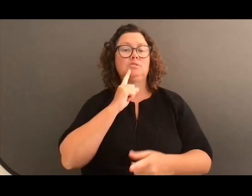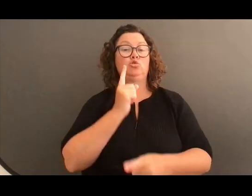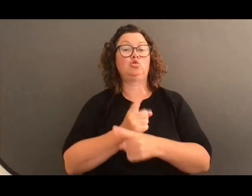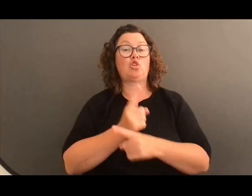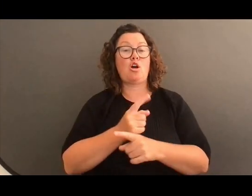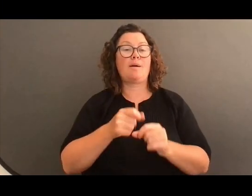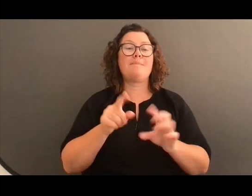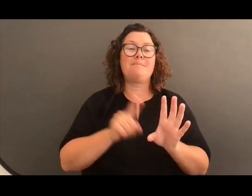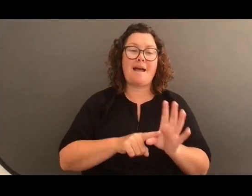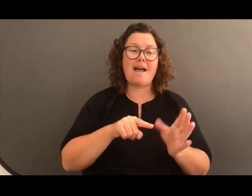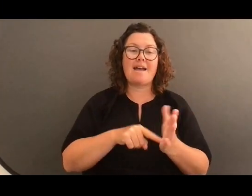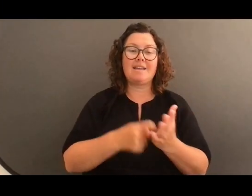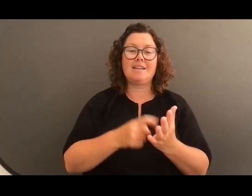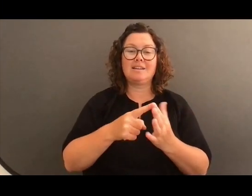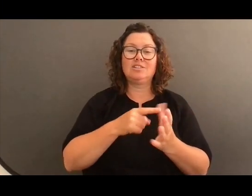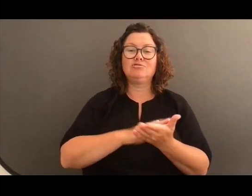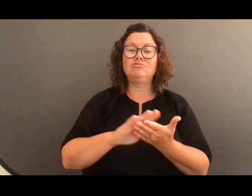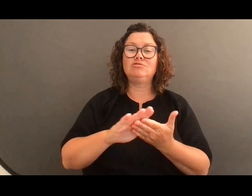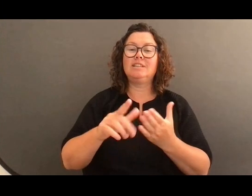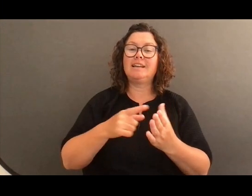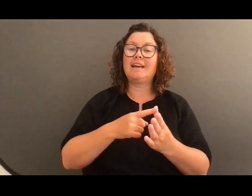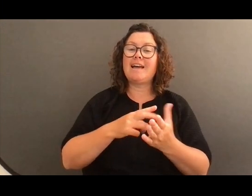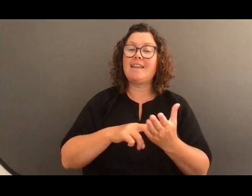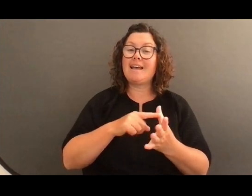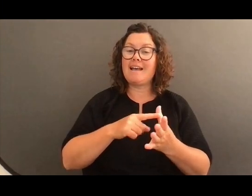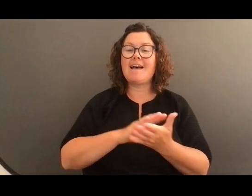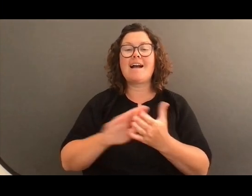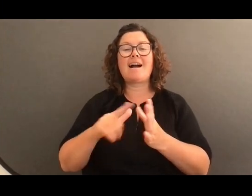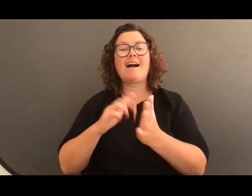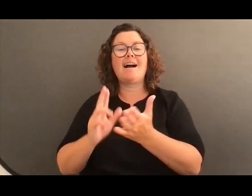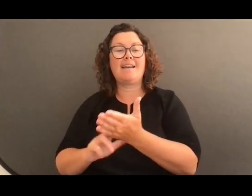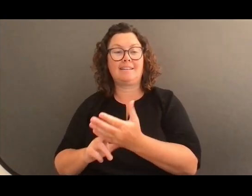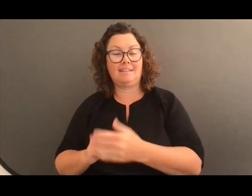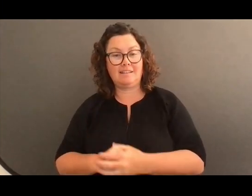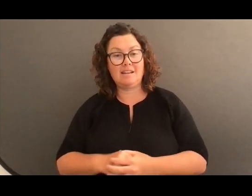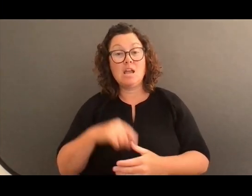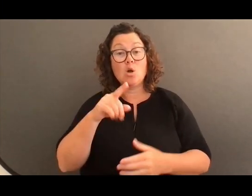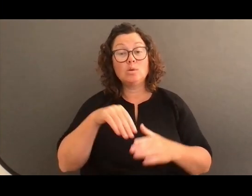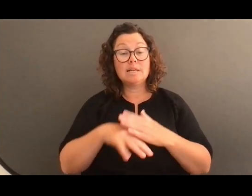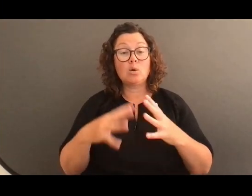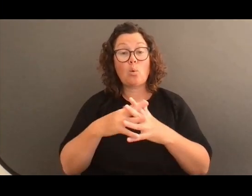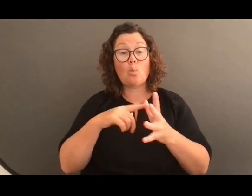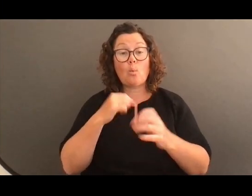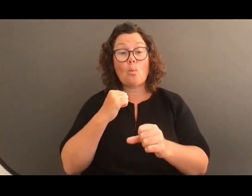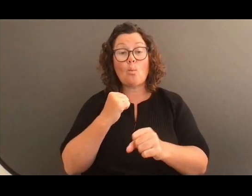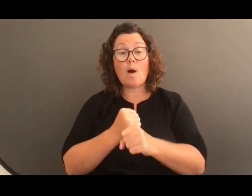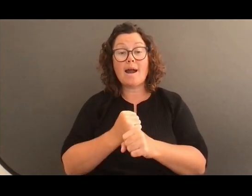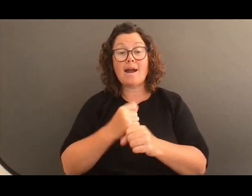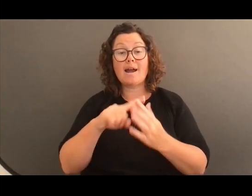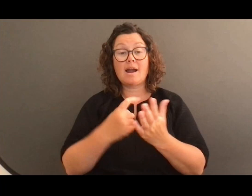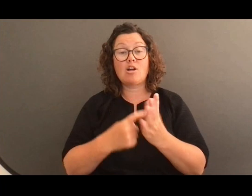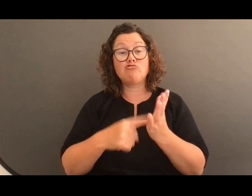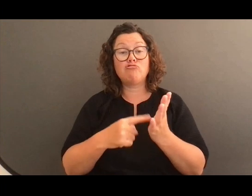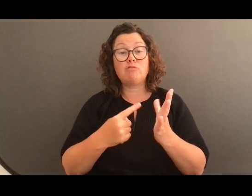was again done outside of the classroom. It was done at Wangaratta Art Gallery, and a huge thank you to Inga, who's